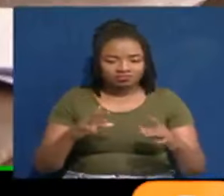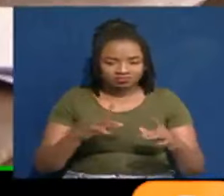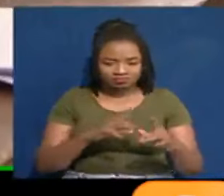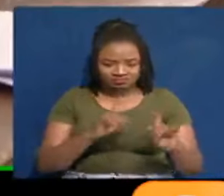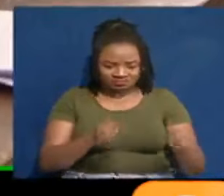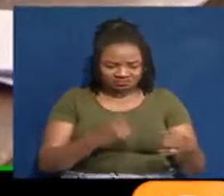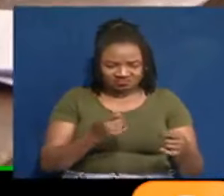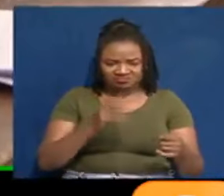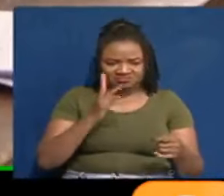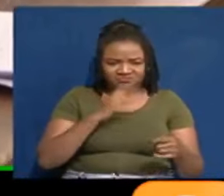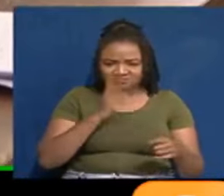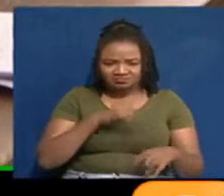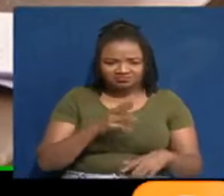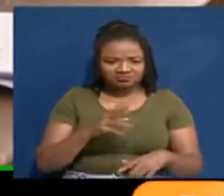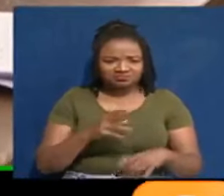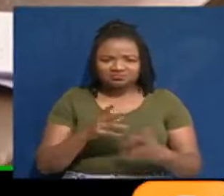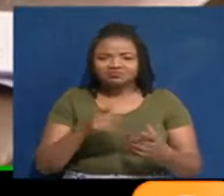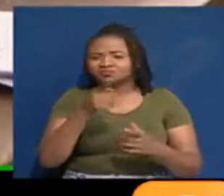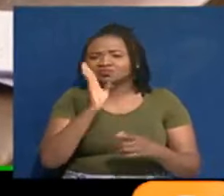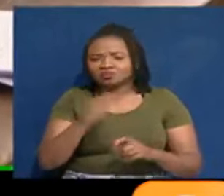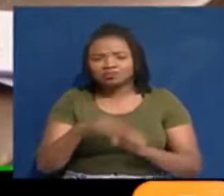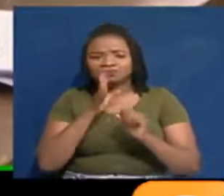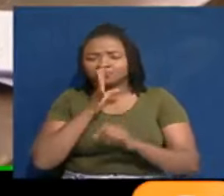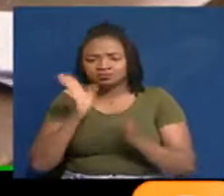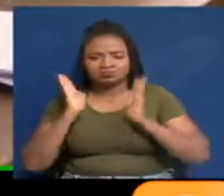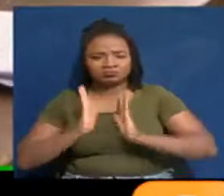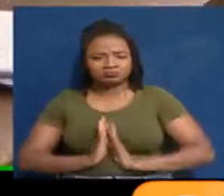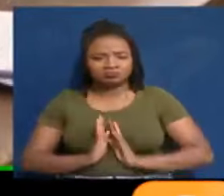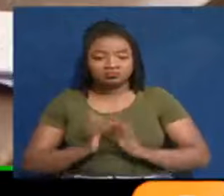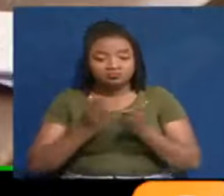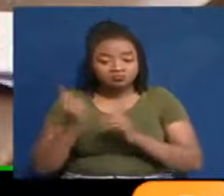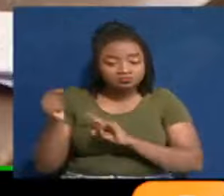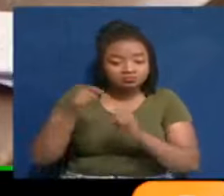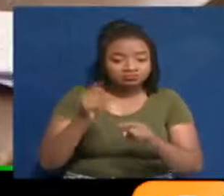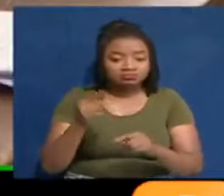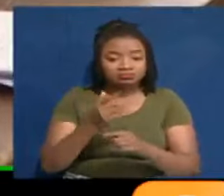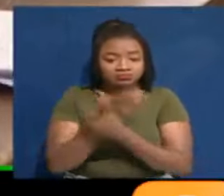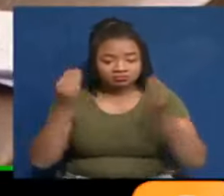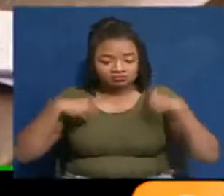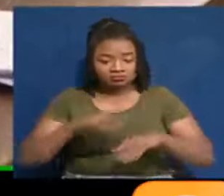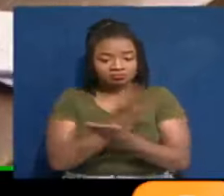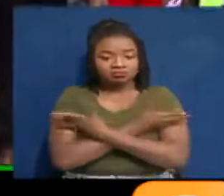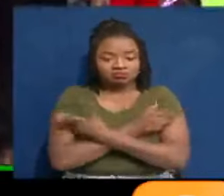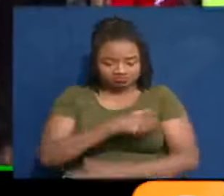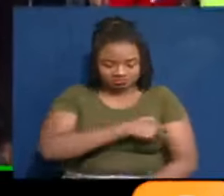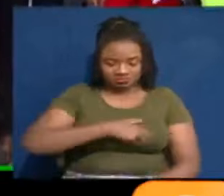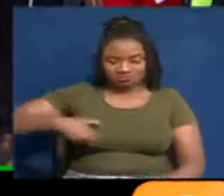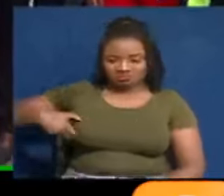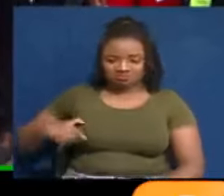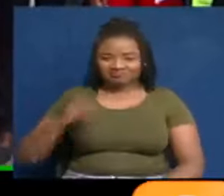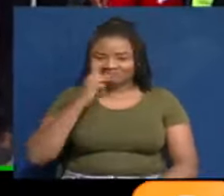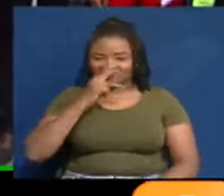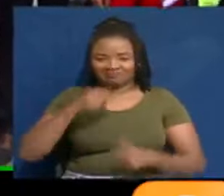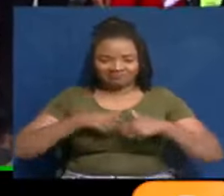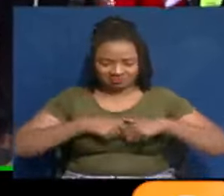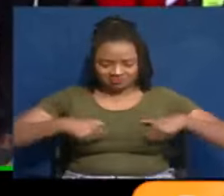No, they can't get shoes, you know. Yeah. You can even borrow a suit from somebody. People came wearing T-shirts, you know. Hata sengenge ni ngombe, you know. I mean,